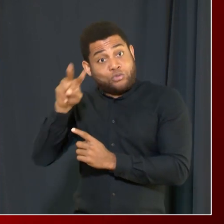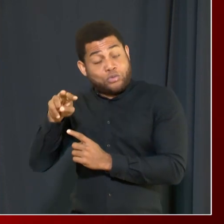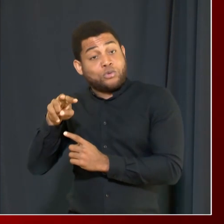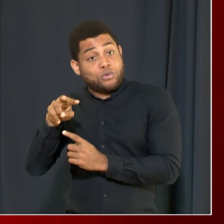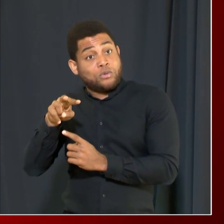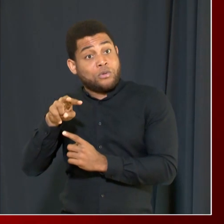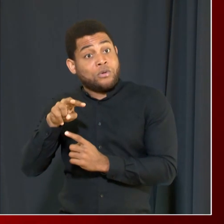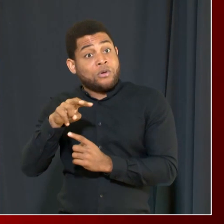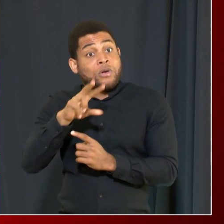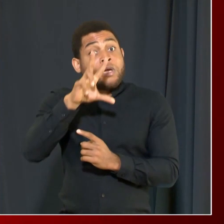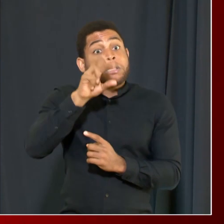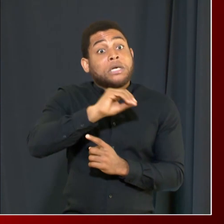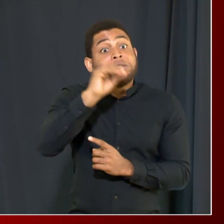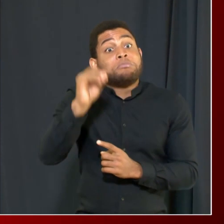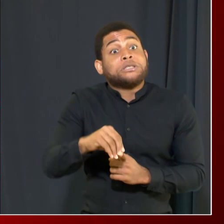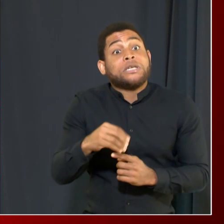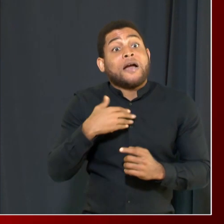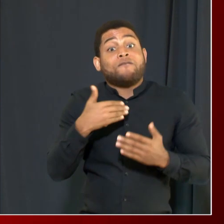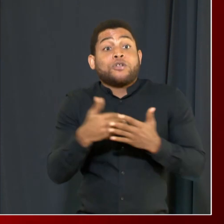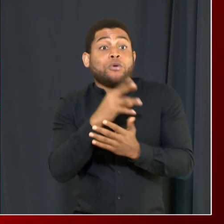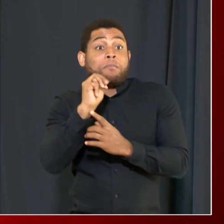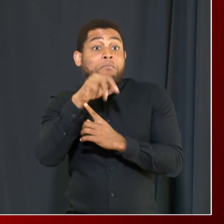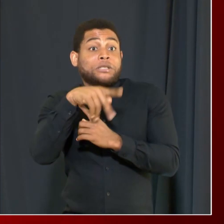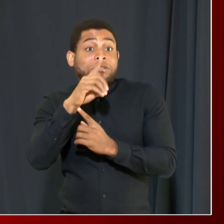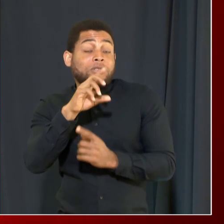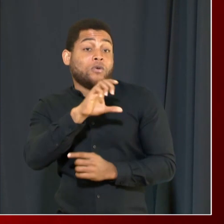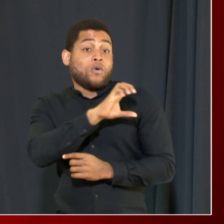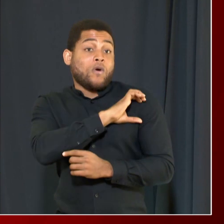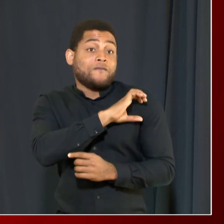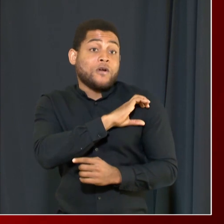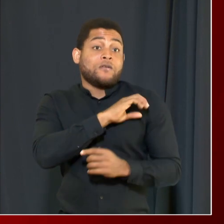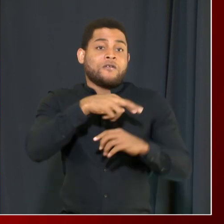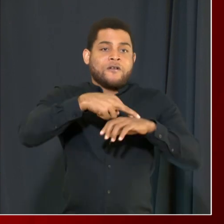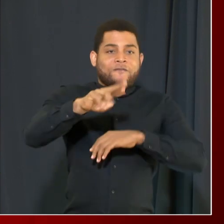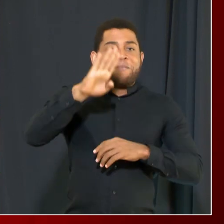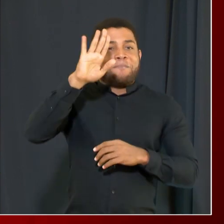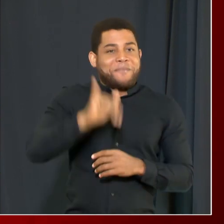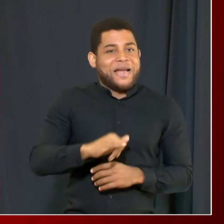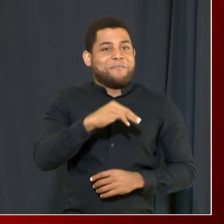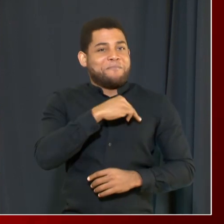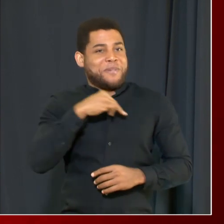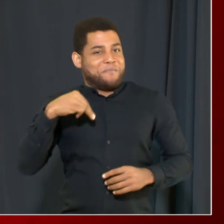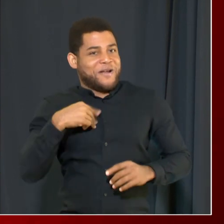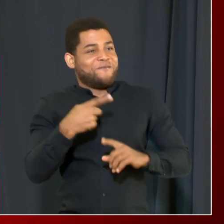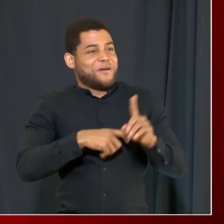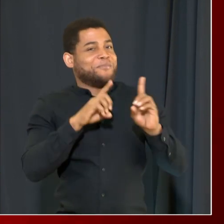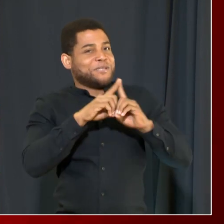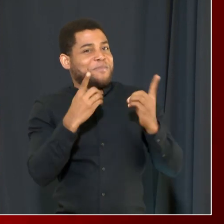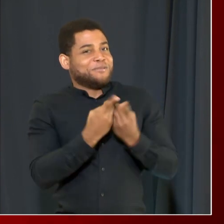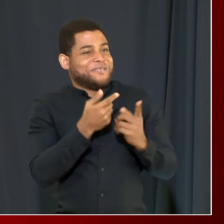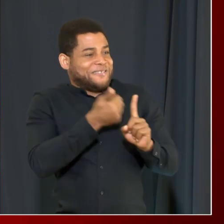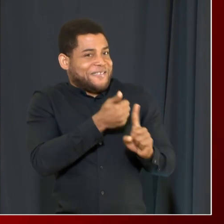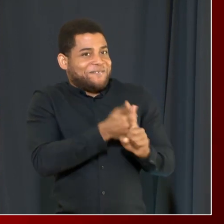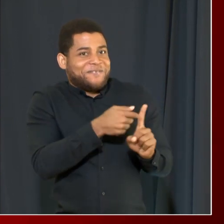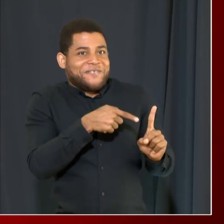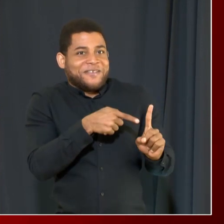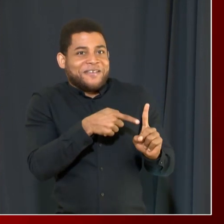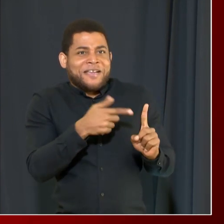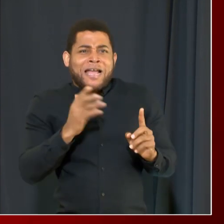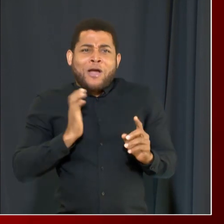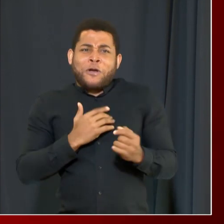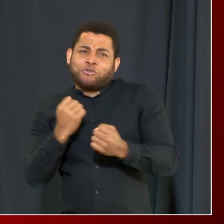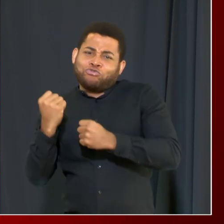of MPD new officers were referred by a member of the department. And I want to strengthen where we've seen